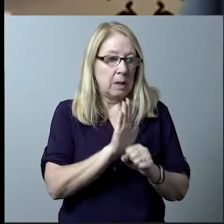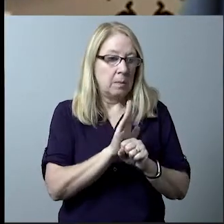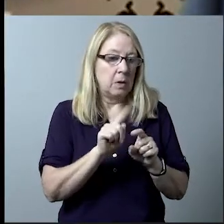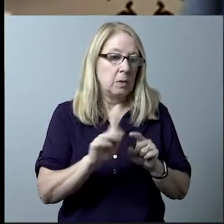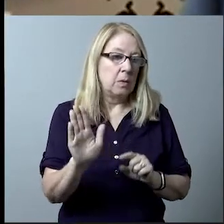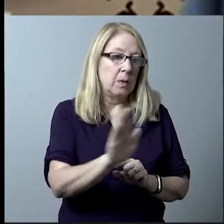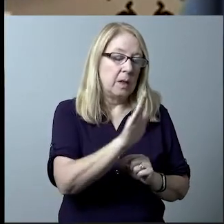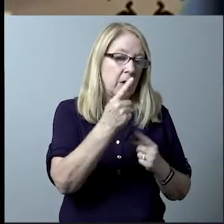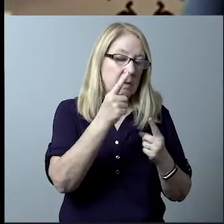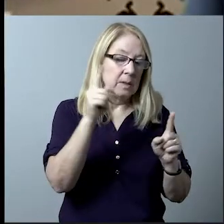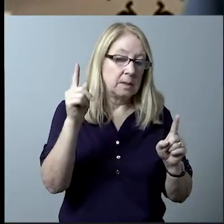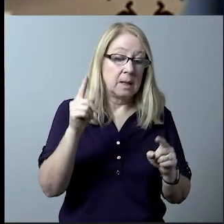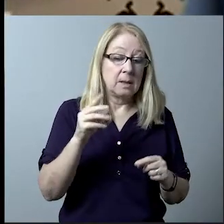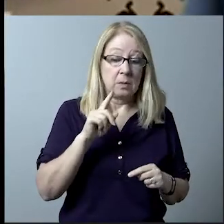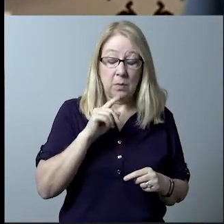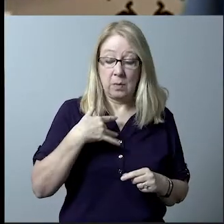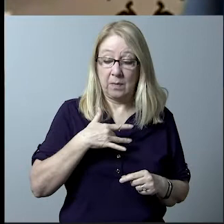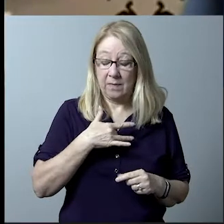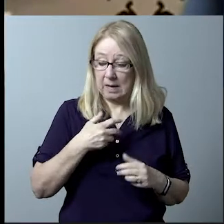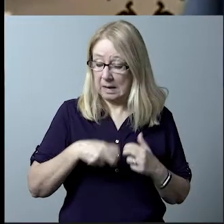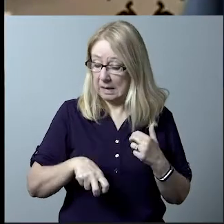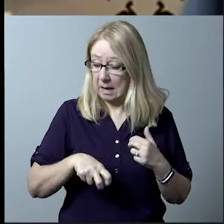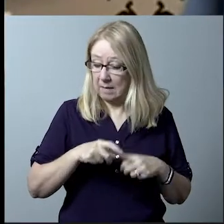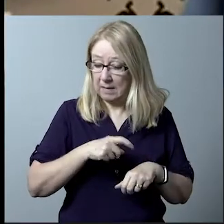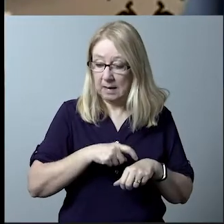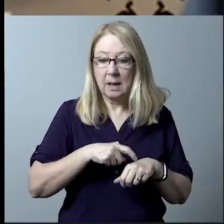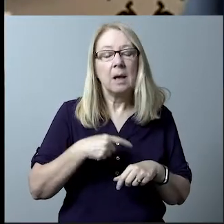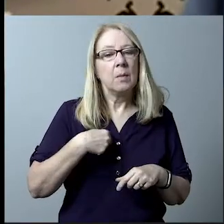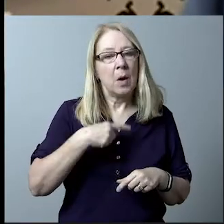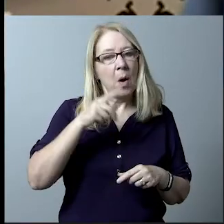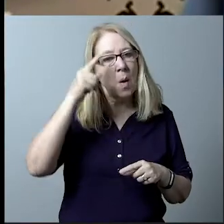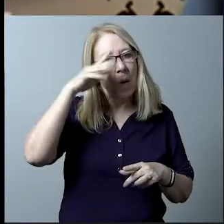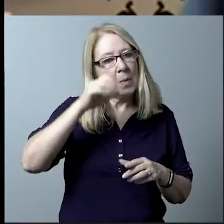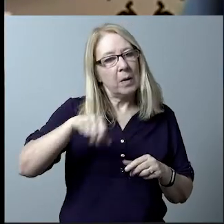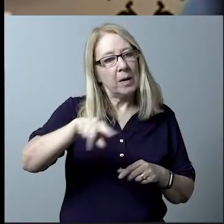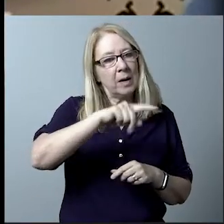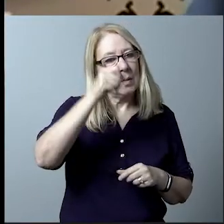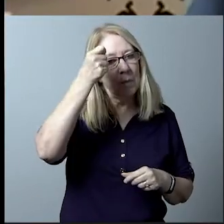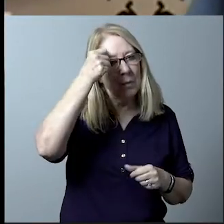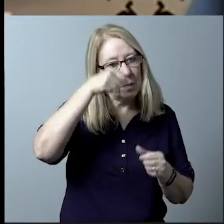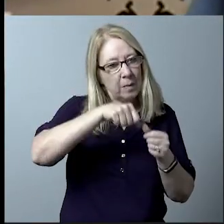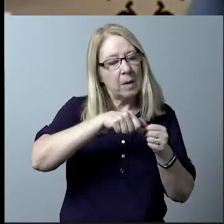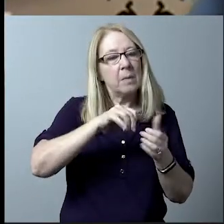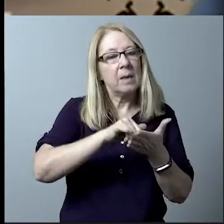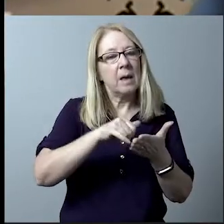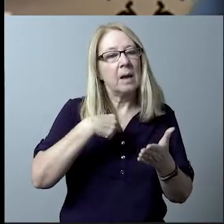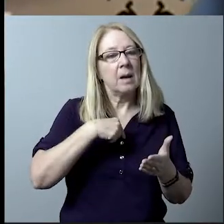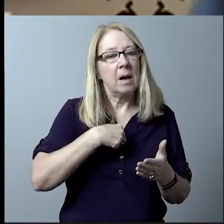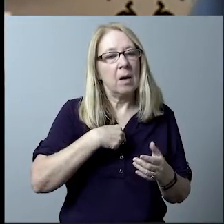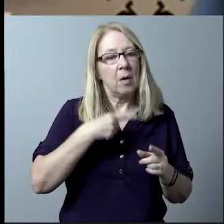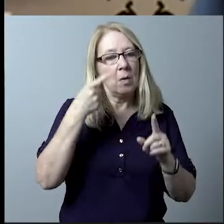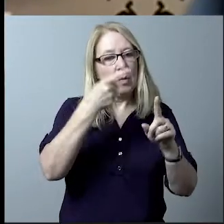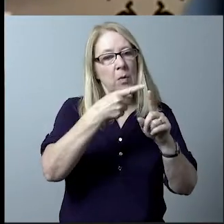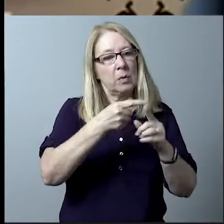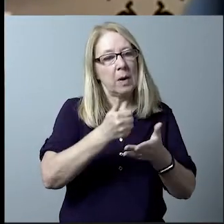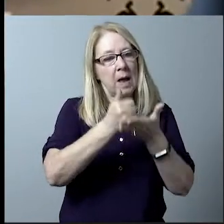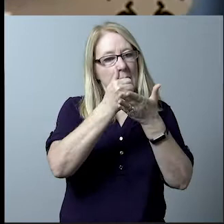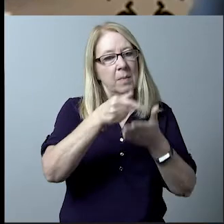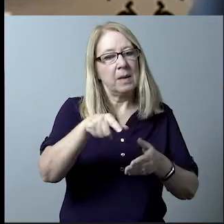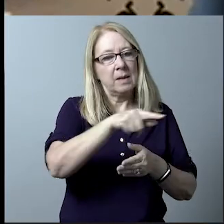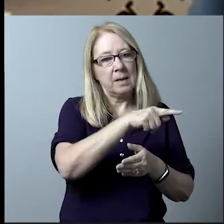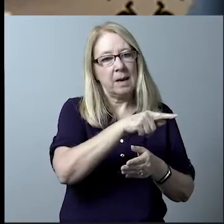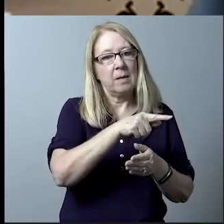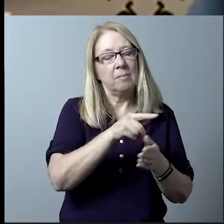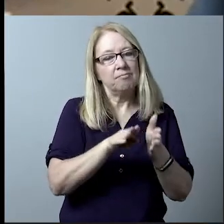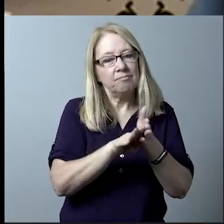campus community is committed to their success. In our tough moments, I hope we can all remember that our efforts help these